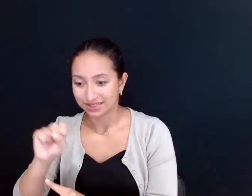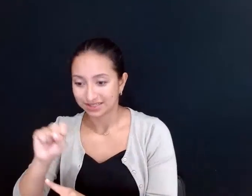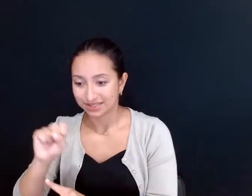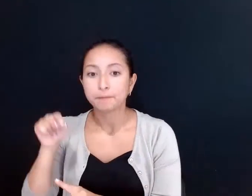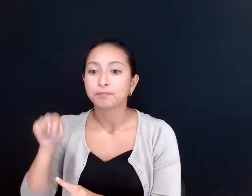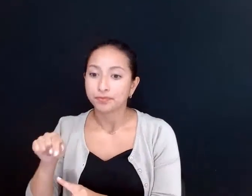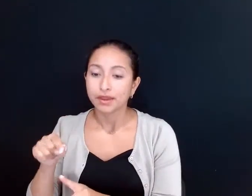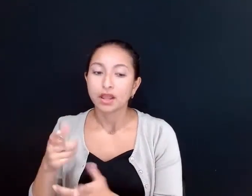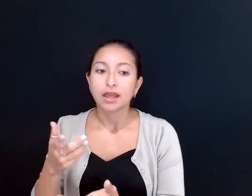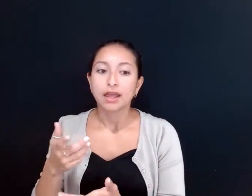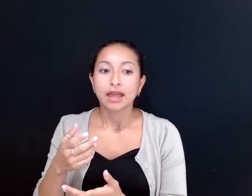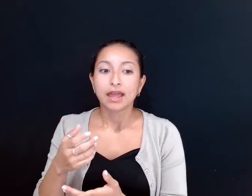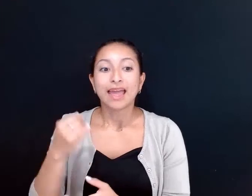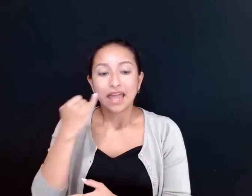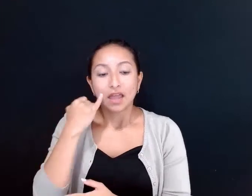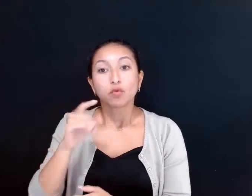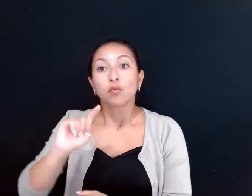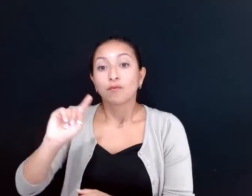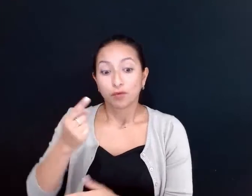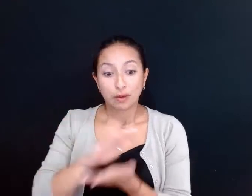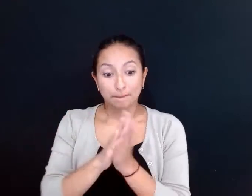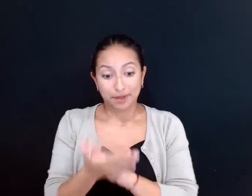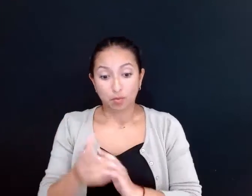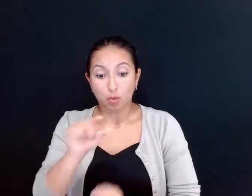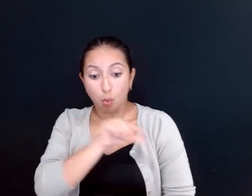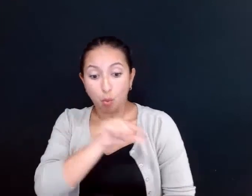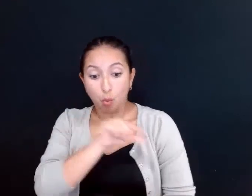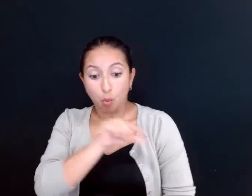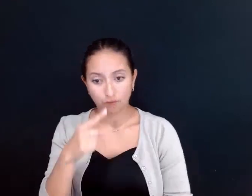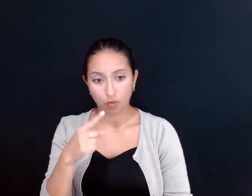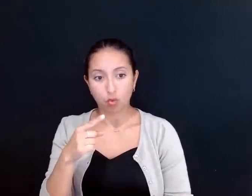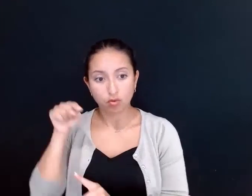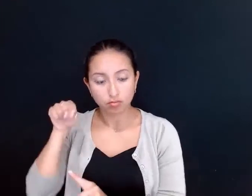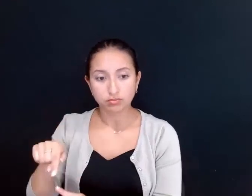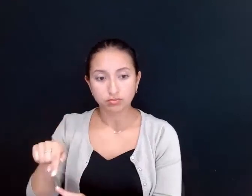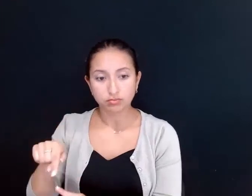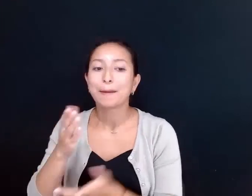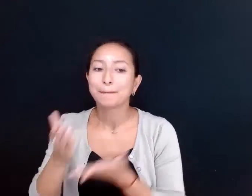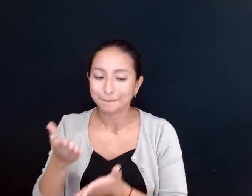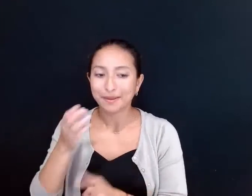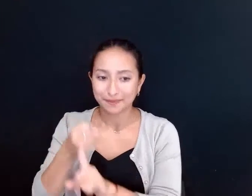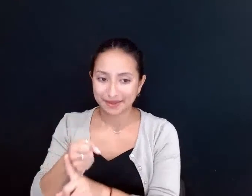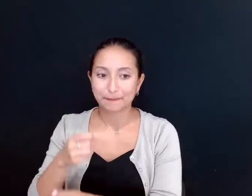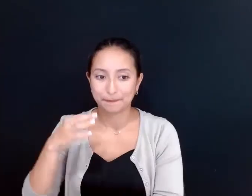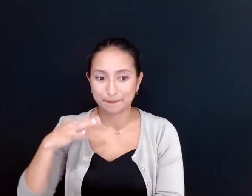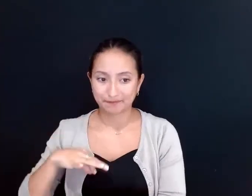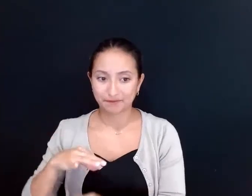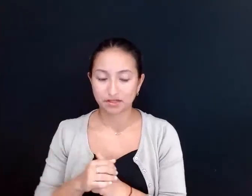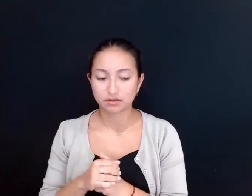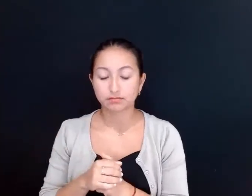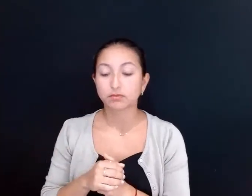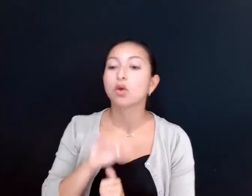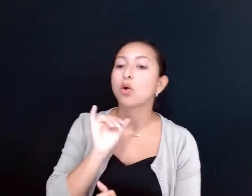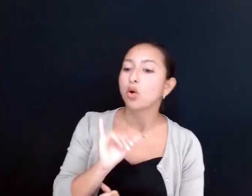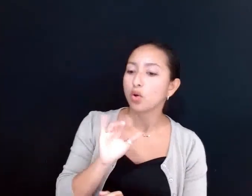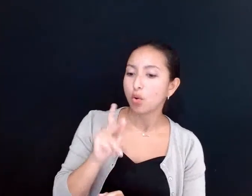it's when you first become eligible for it that may affect your SSI benefits. Yes. Oh, so it's when you're eligible to Yes,